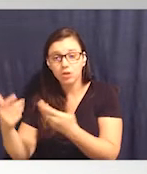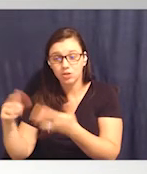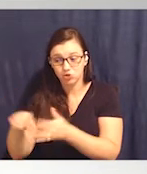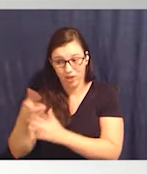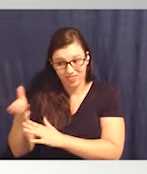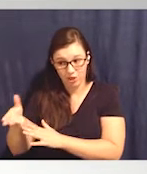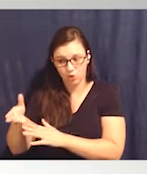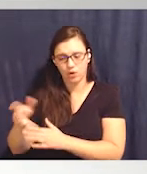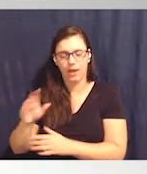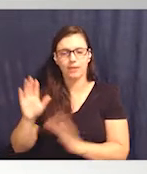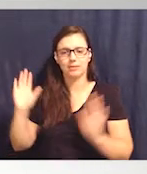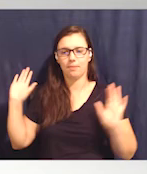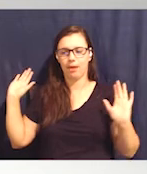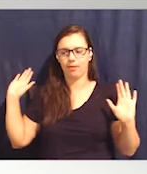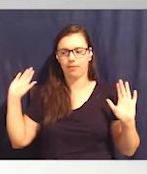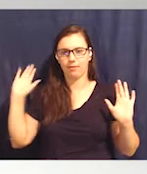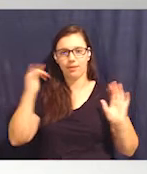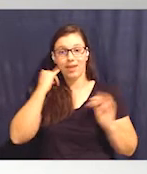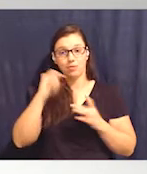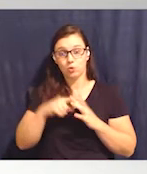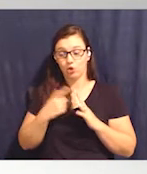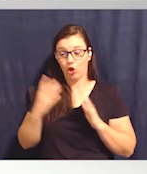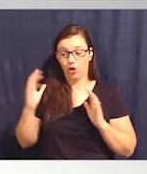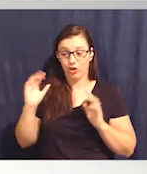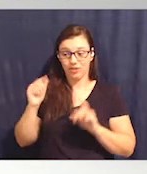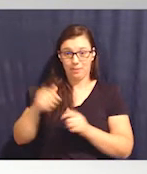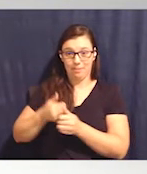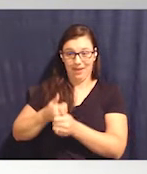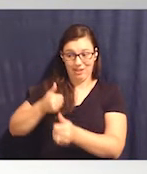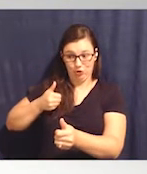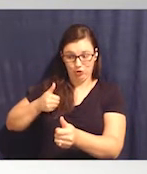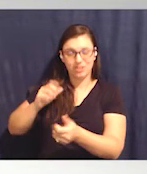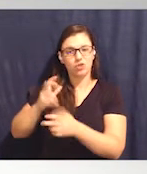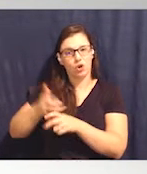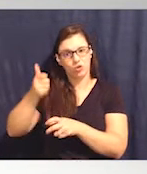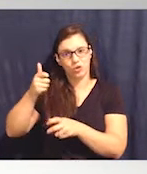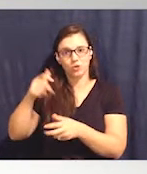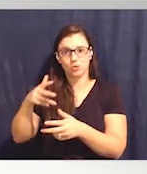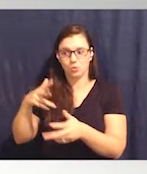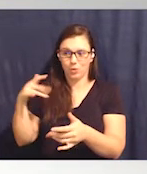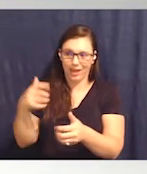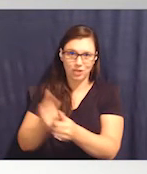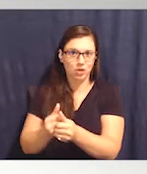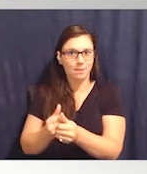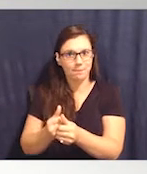it's a lot harder to catch up than it is to start here and work your way back a little bit, right?